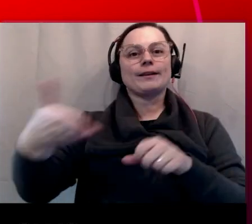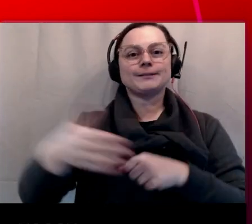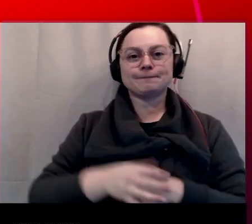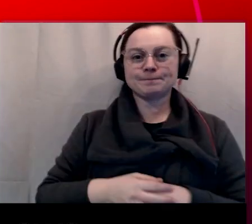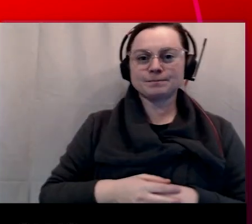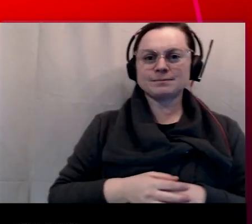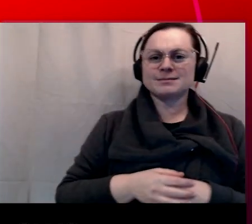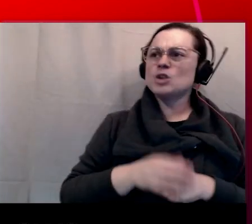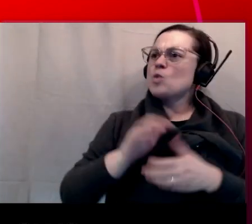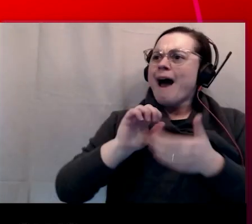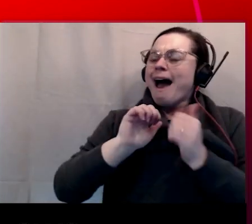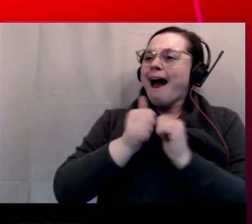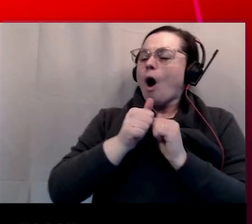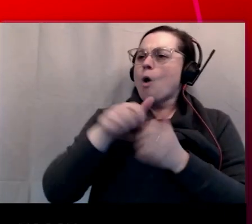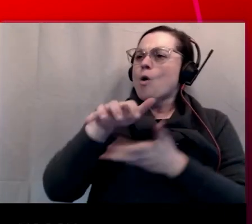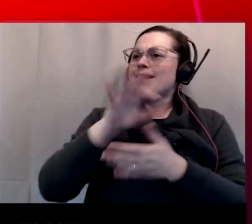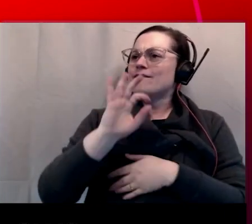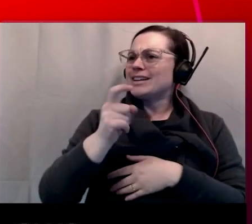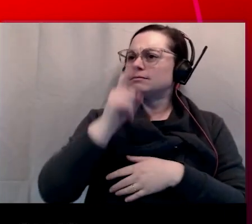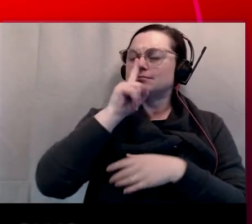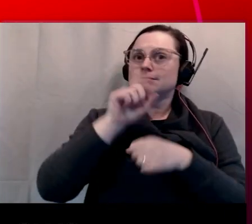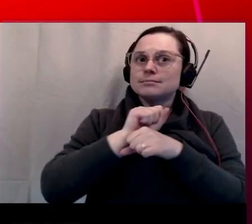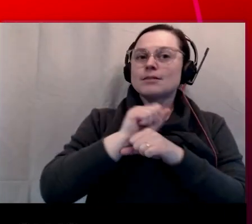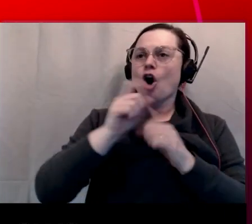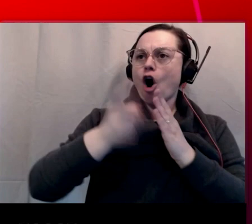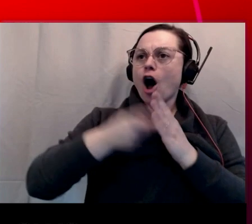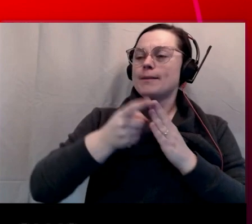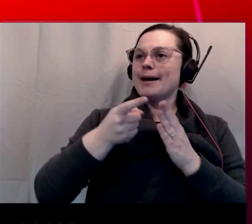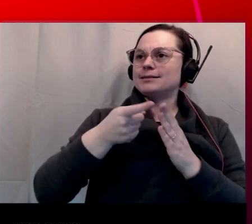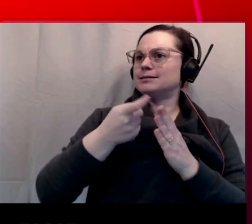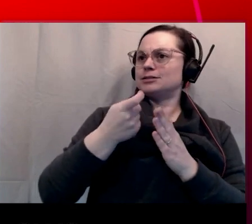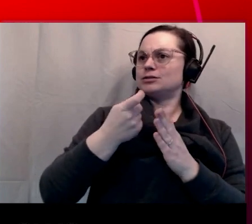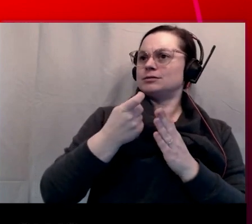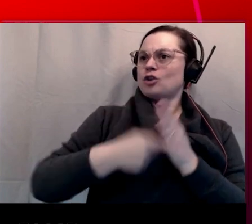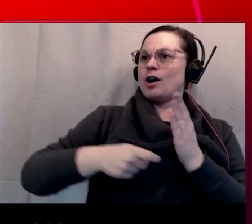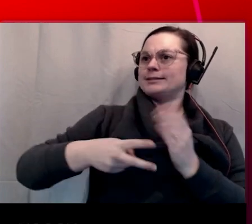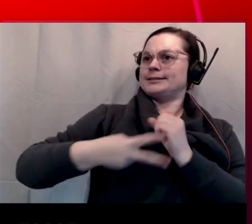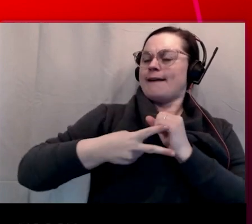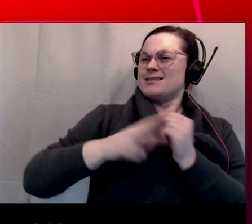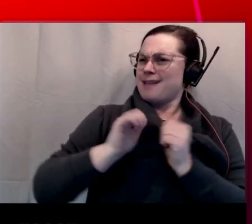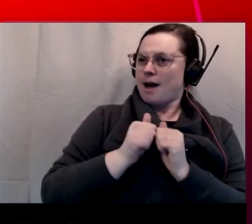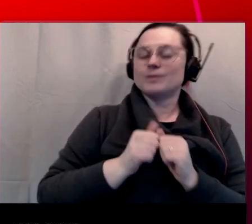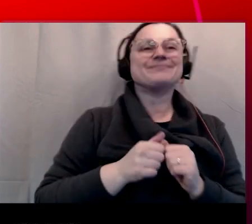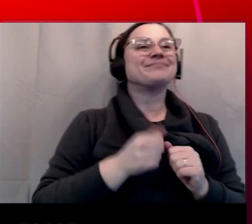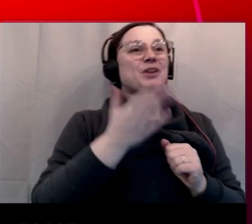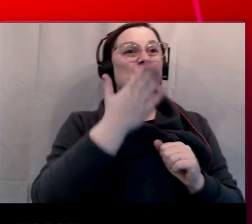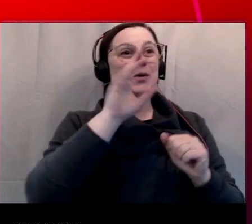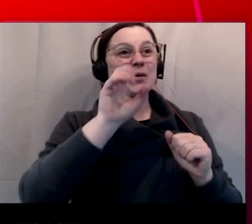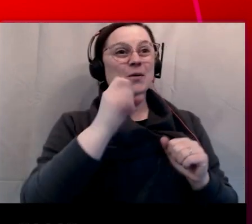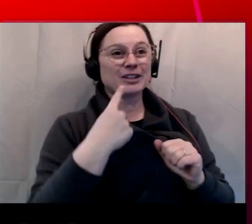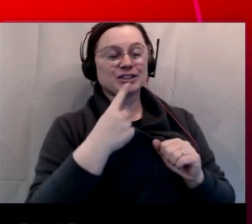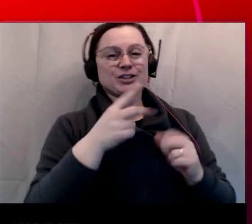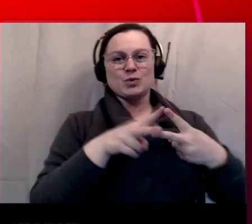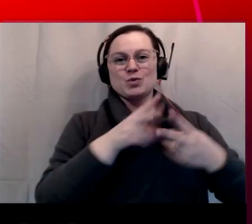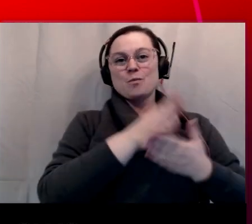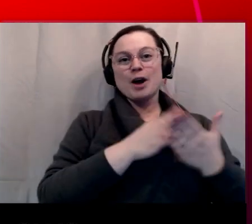actually automates cost savings? So great question. There are two aspects to it. So the first one